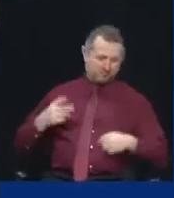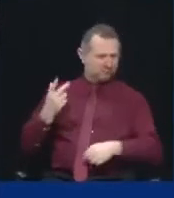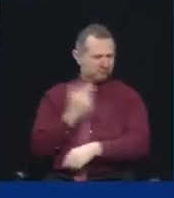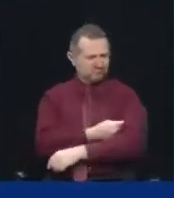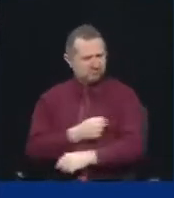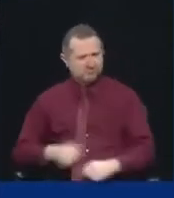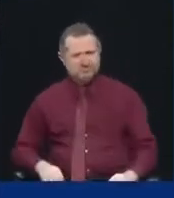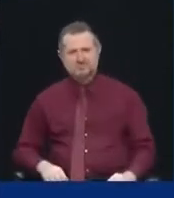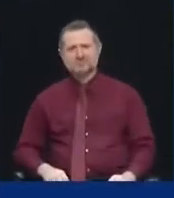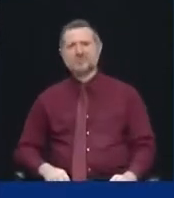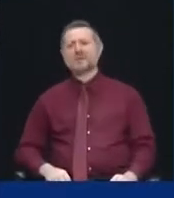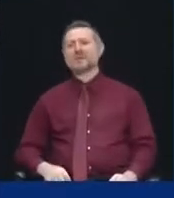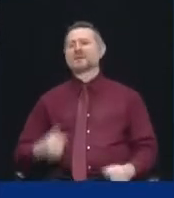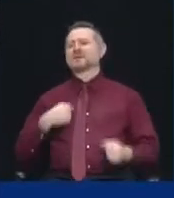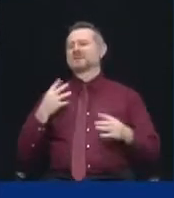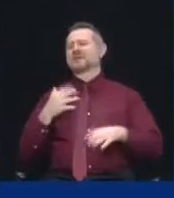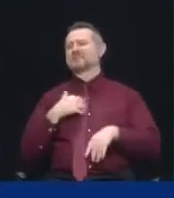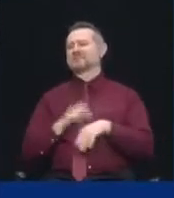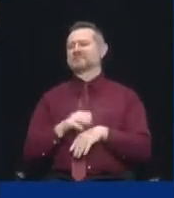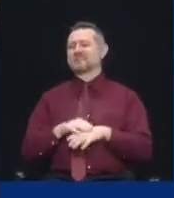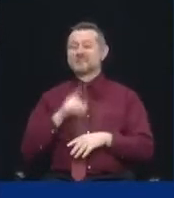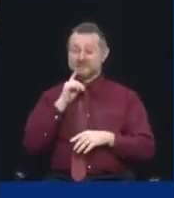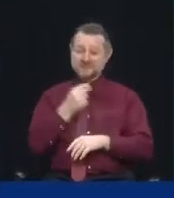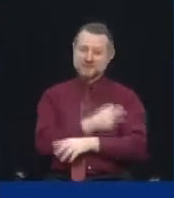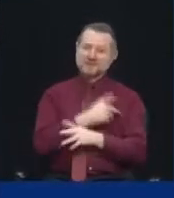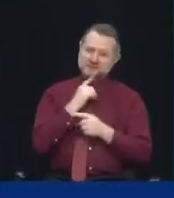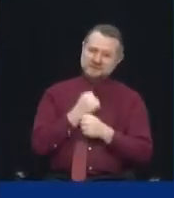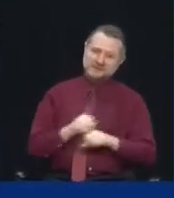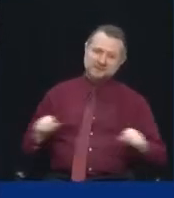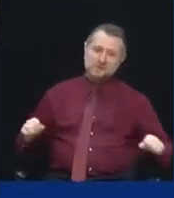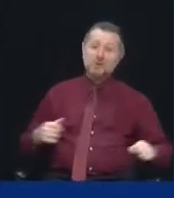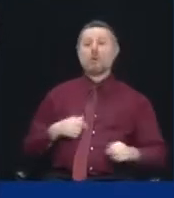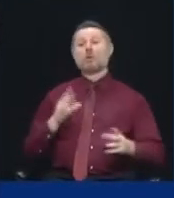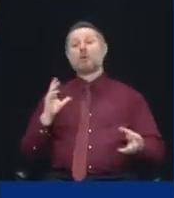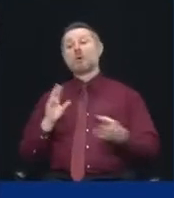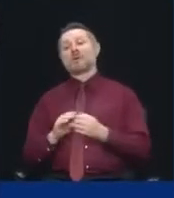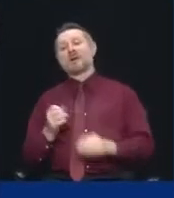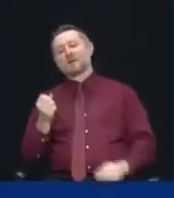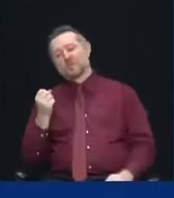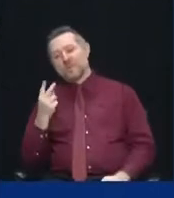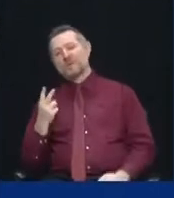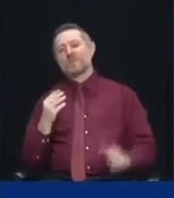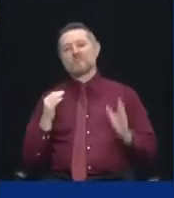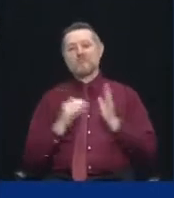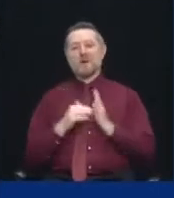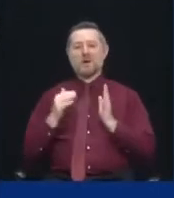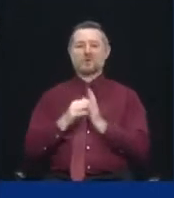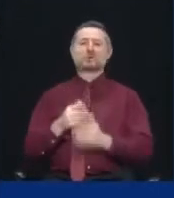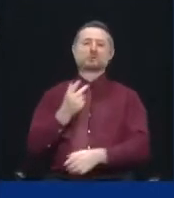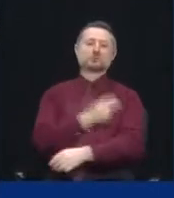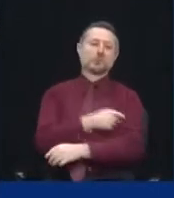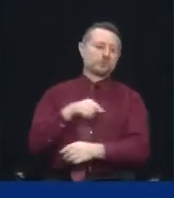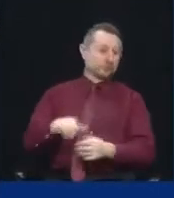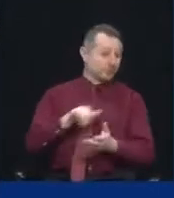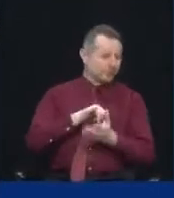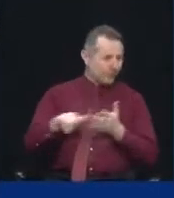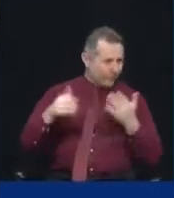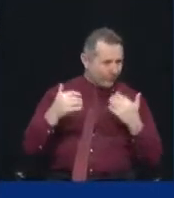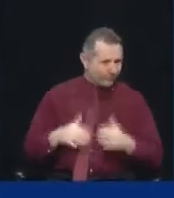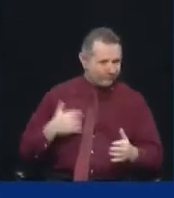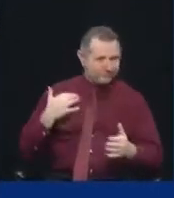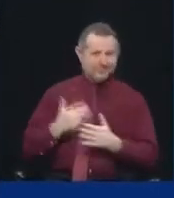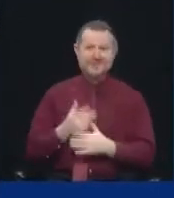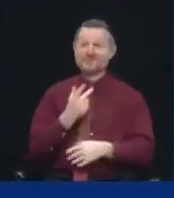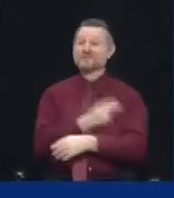It is safe. 12 million doses just in the state of New York. It's being administered around the world. It